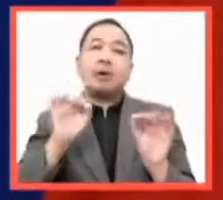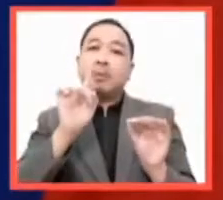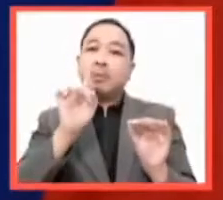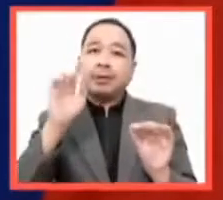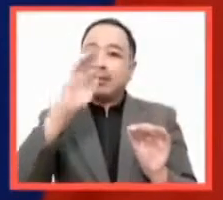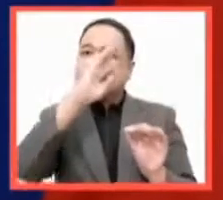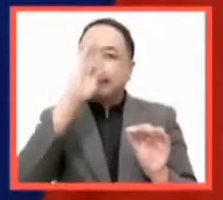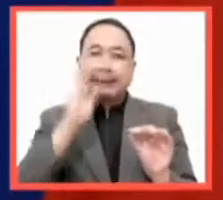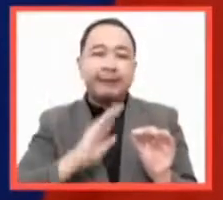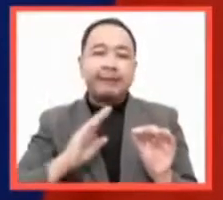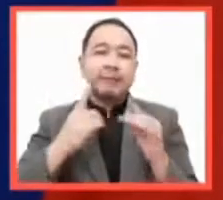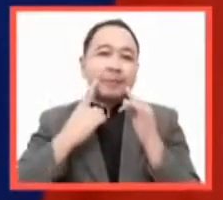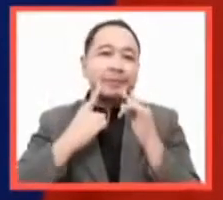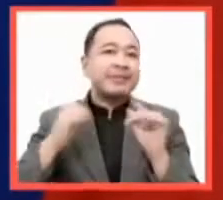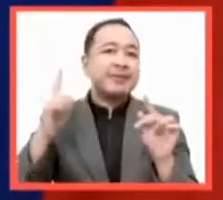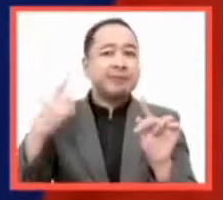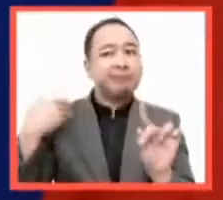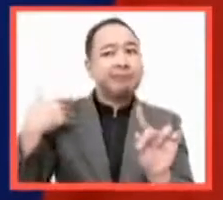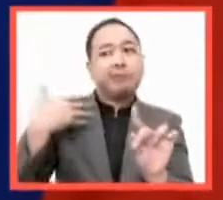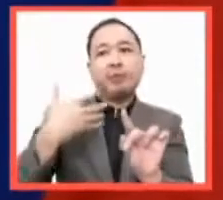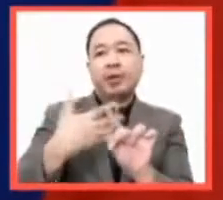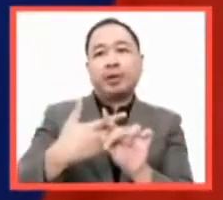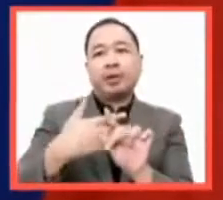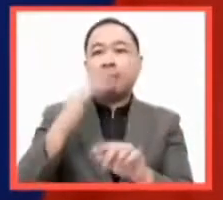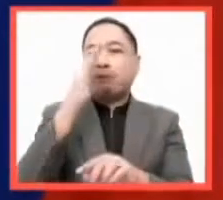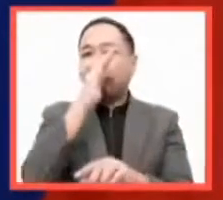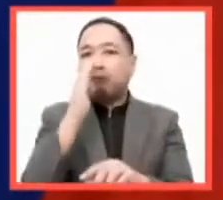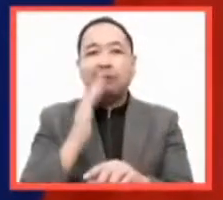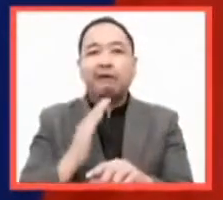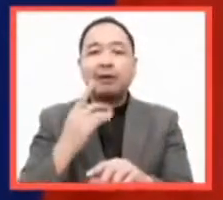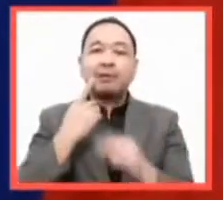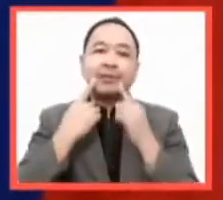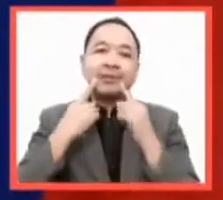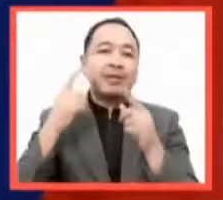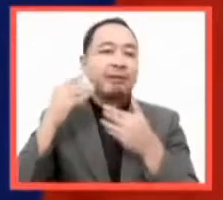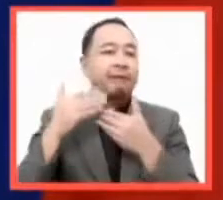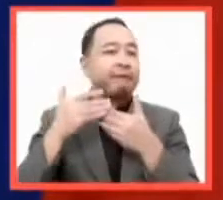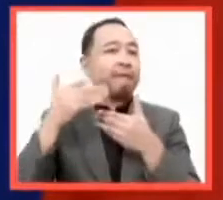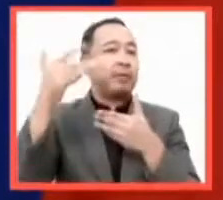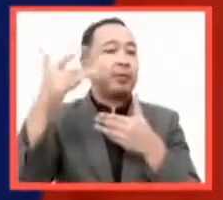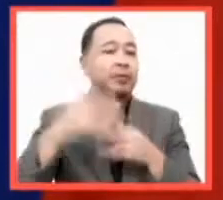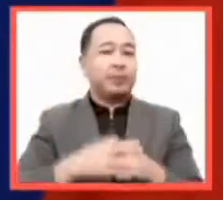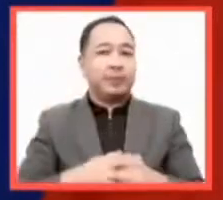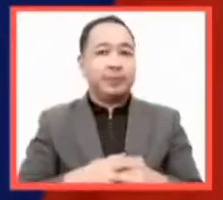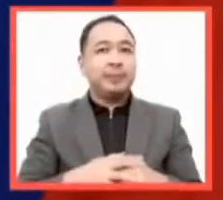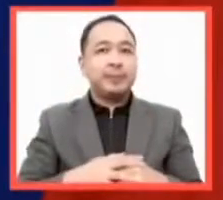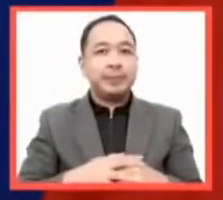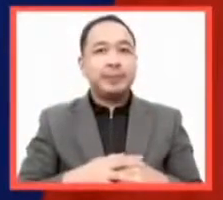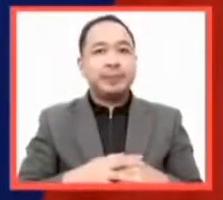intent, has never worked in the past, and it never will be